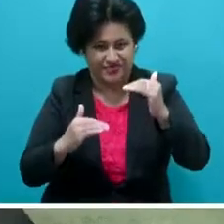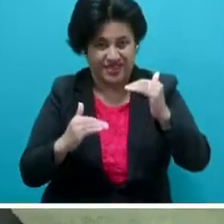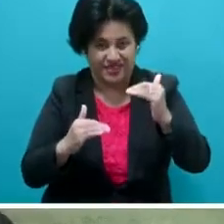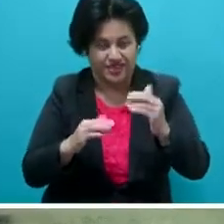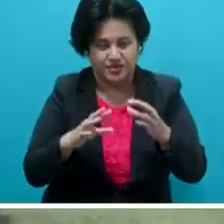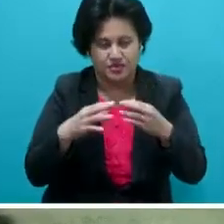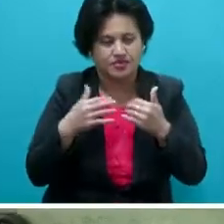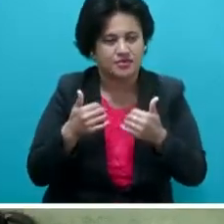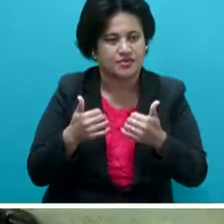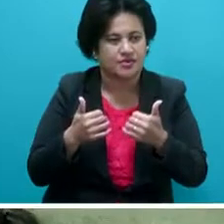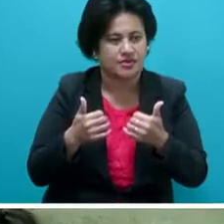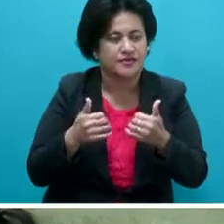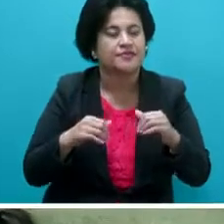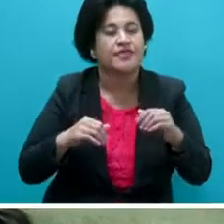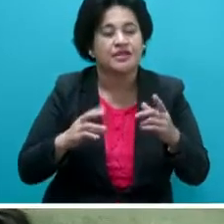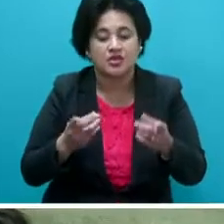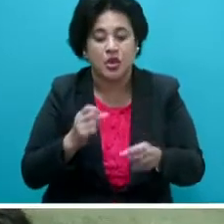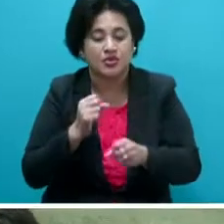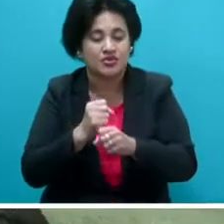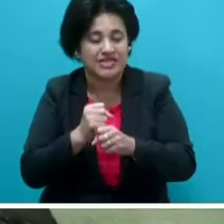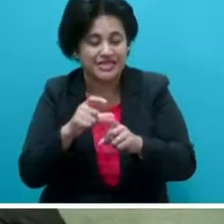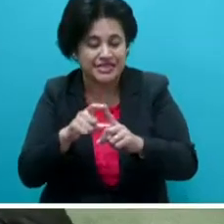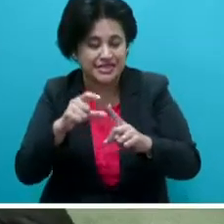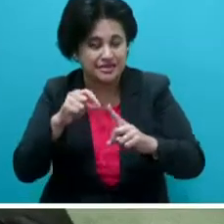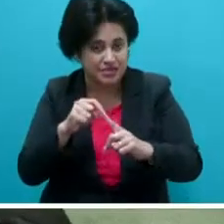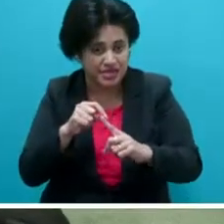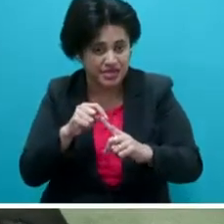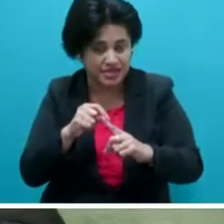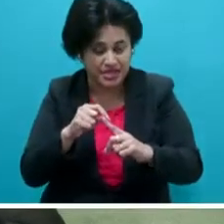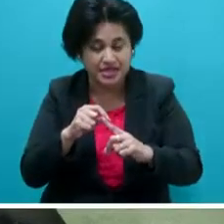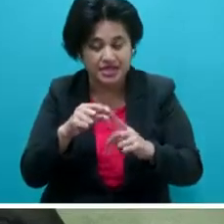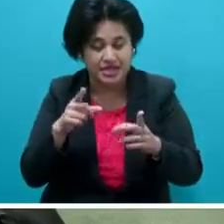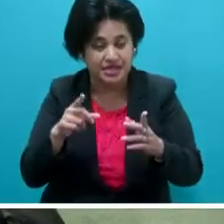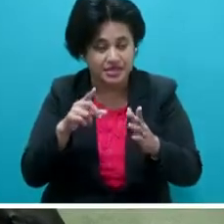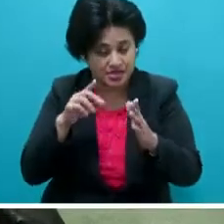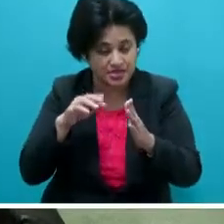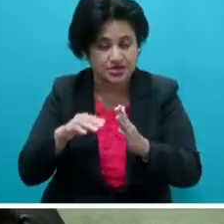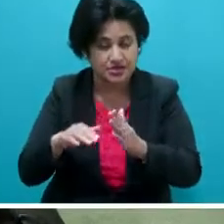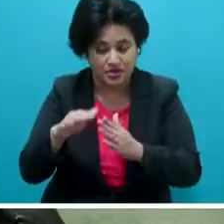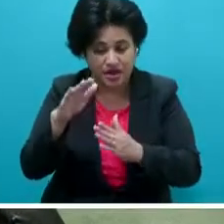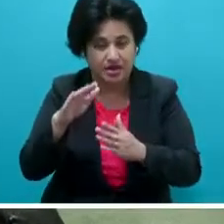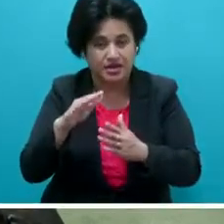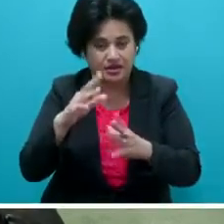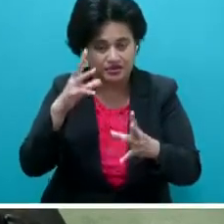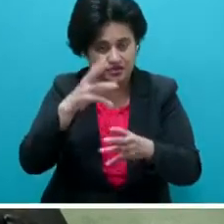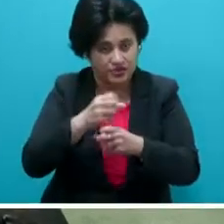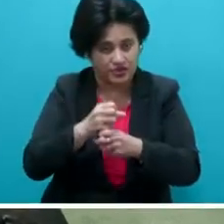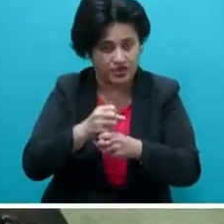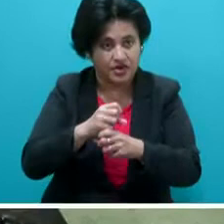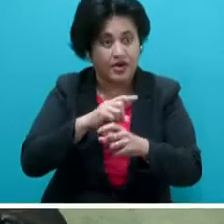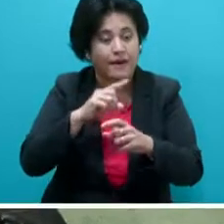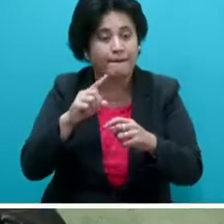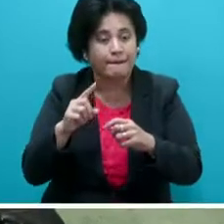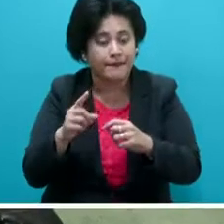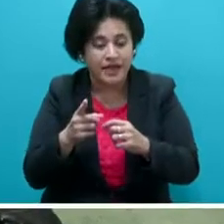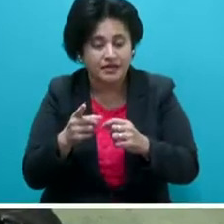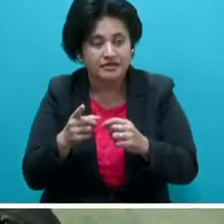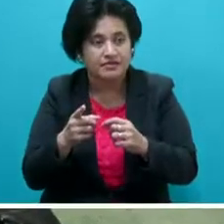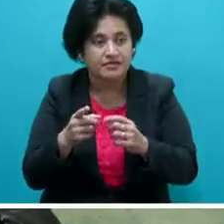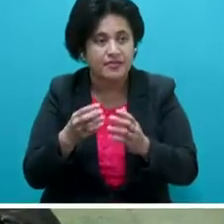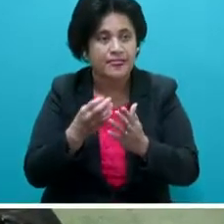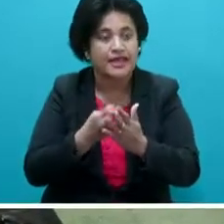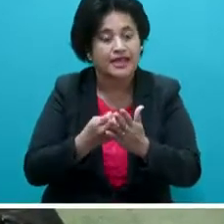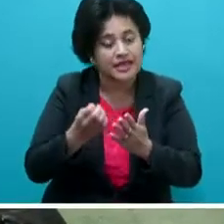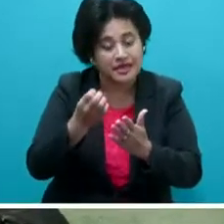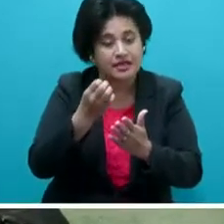sir, whilst the GDP per capita has gone up, or the overall growth in GDP, but the inequality has actually increased.